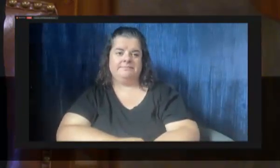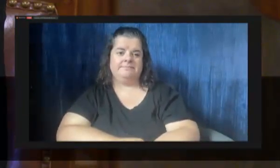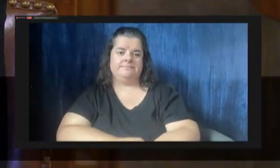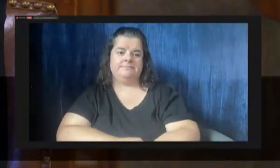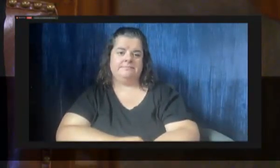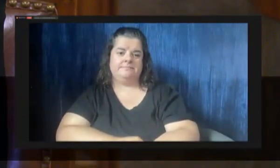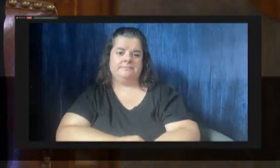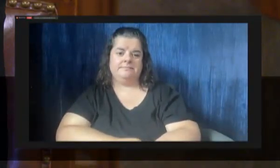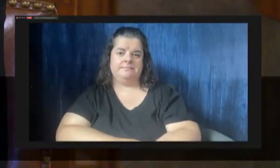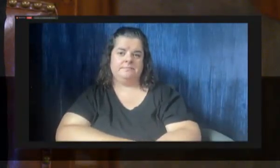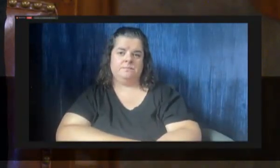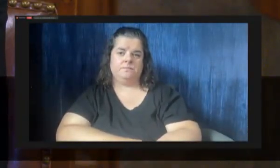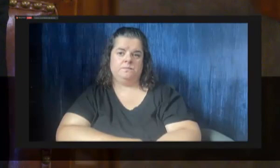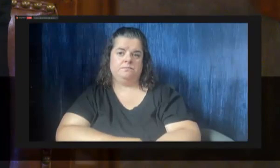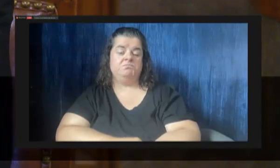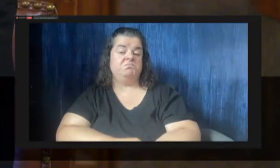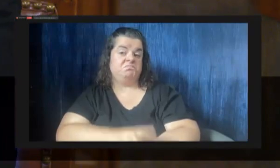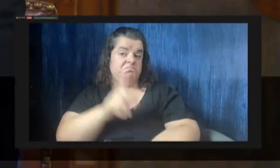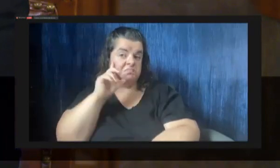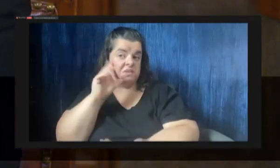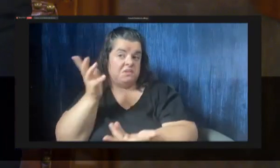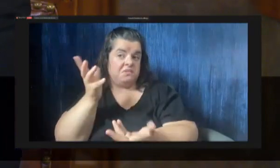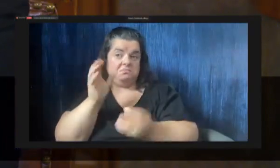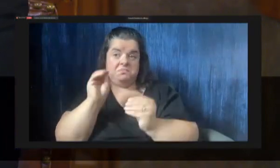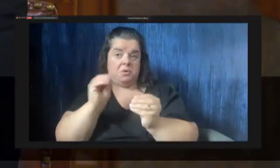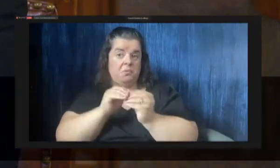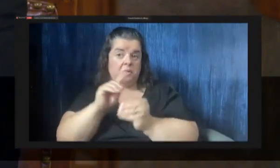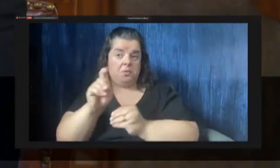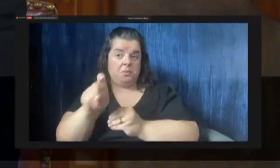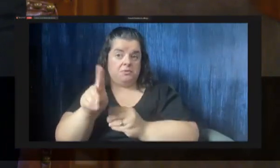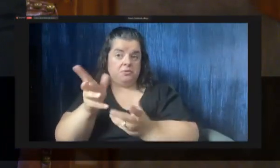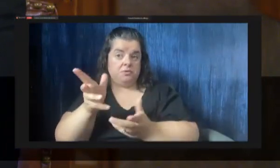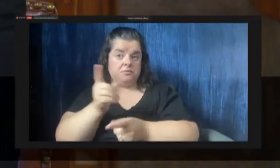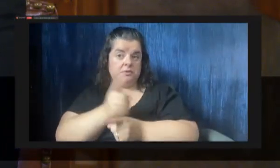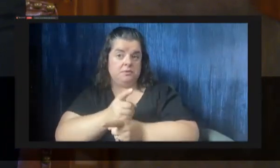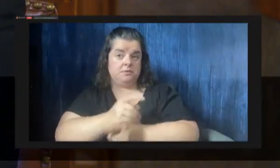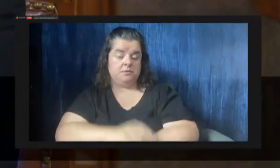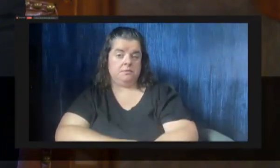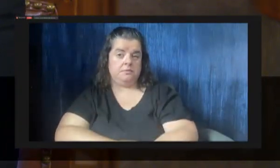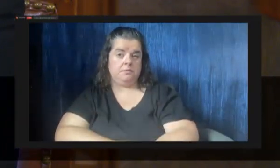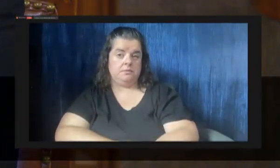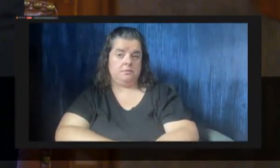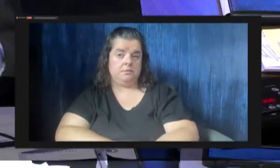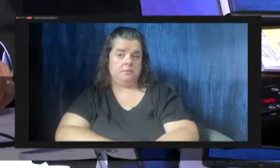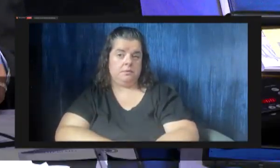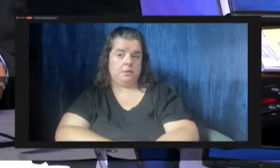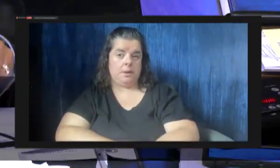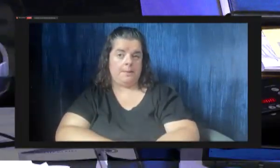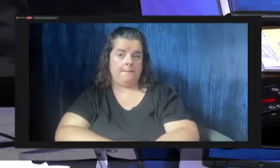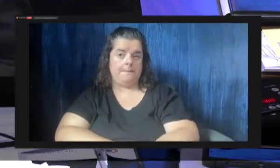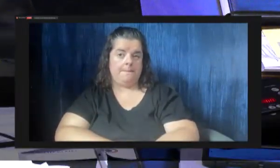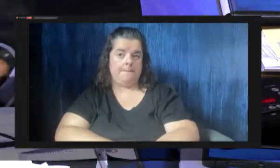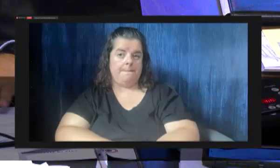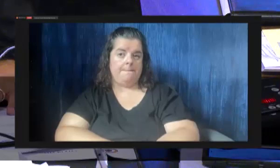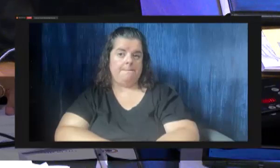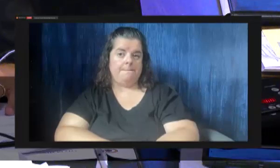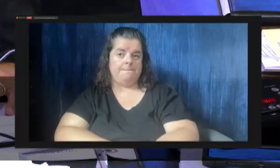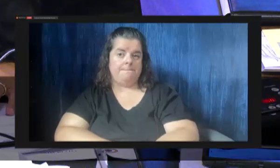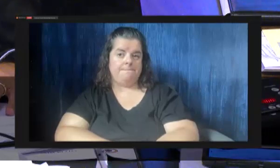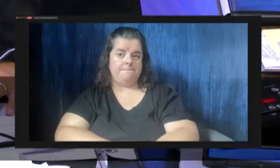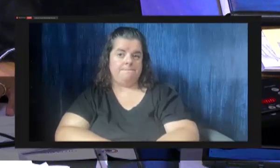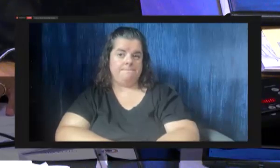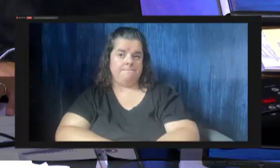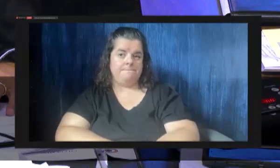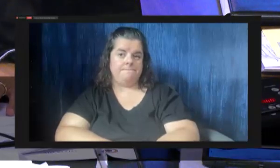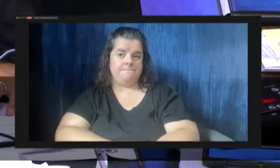I think that's no further questions for me on this round. Okay.